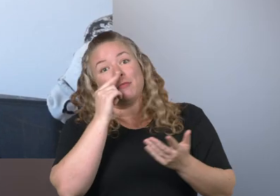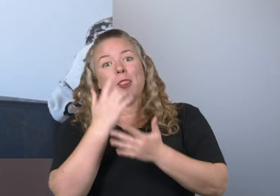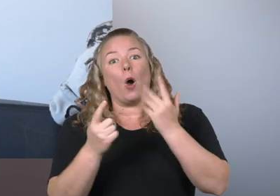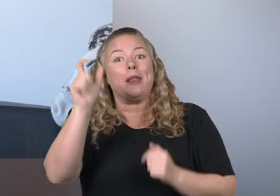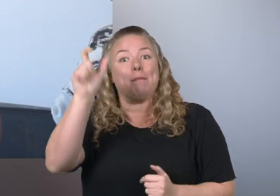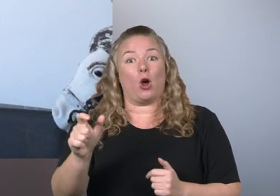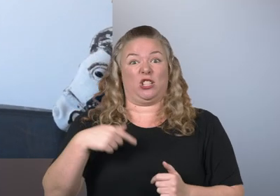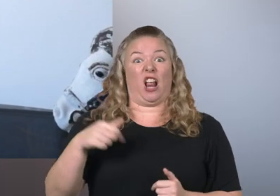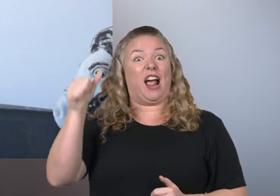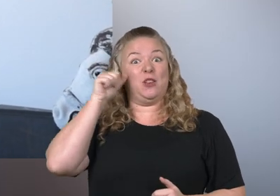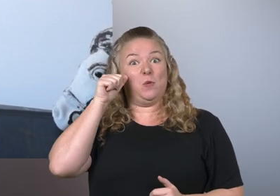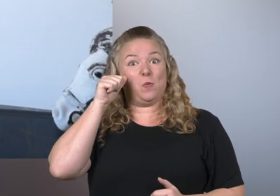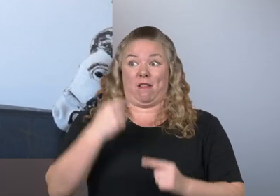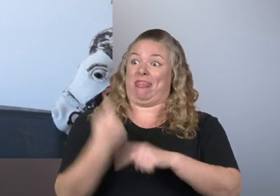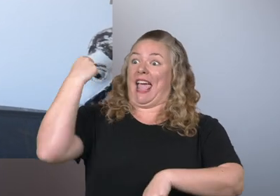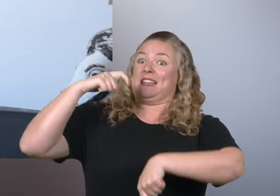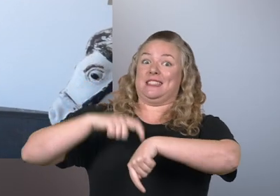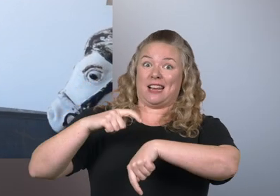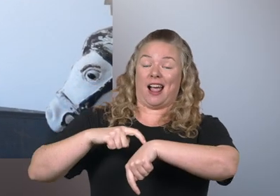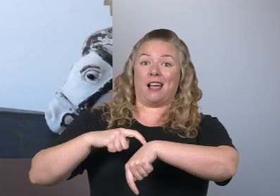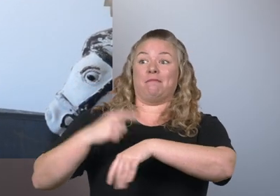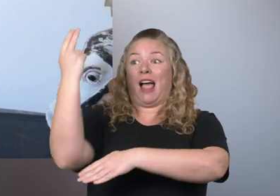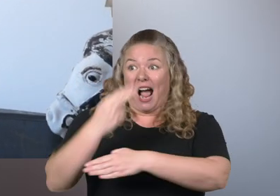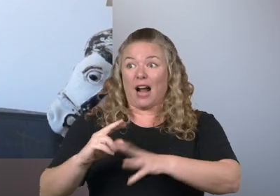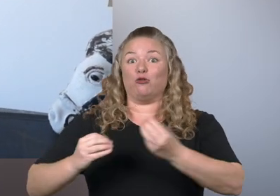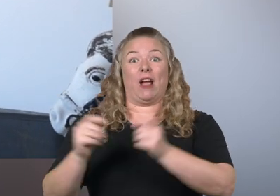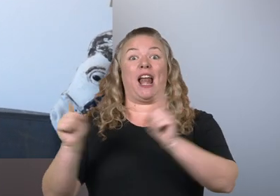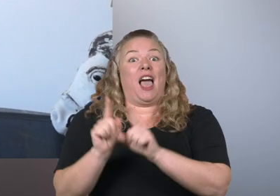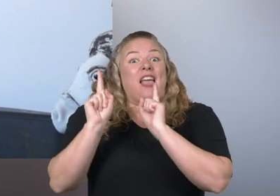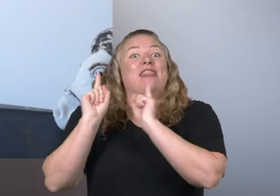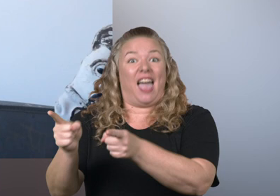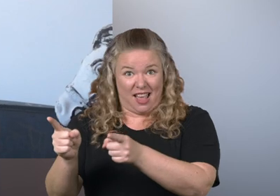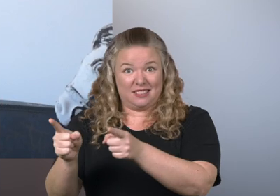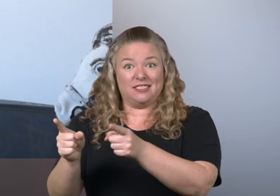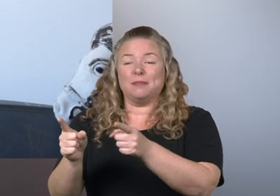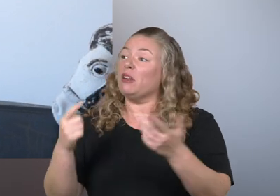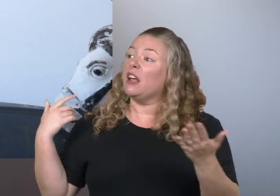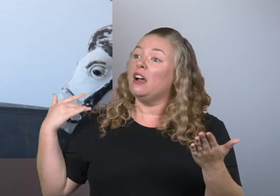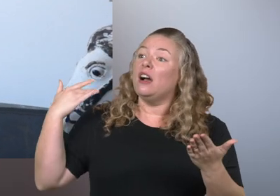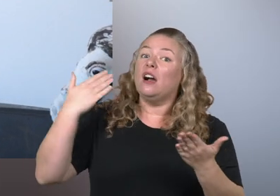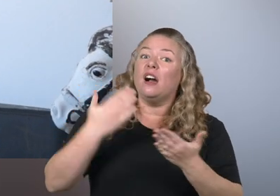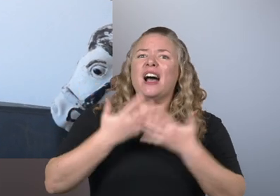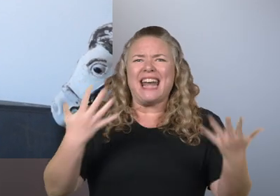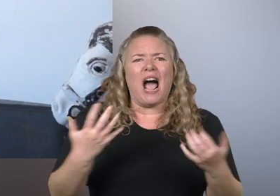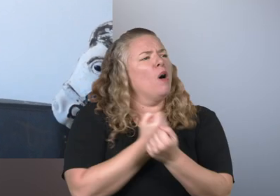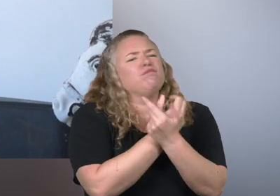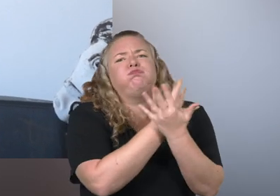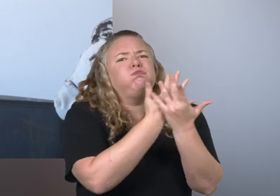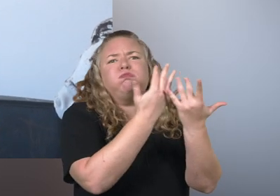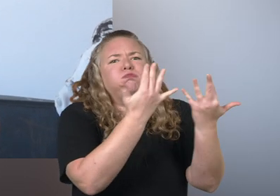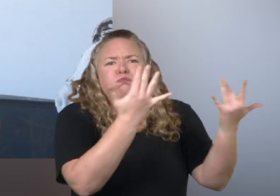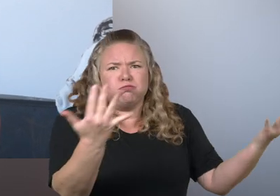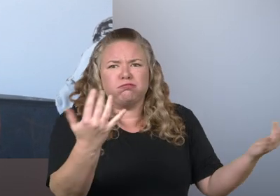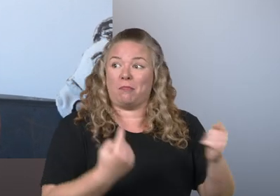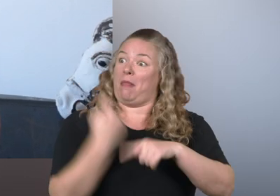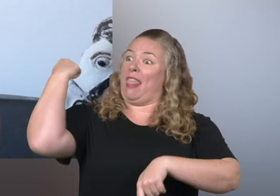probably the only person that I knew of at that point who was practicing in this way. Whereas now